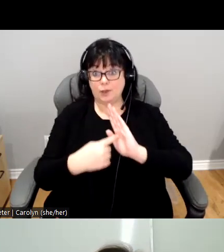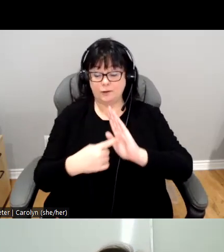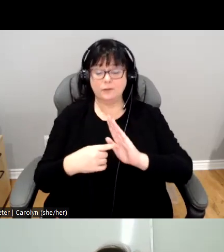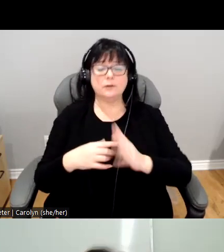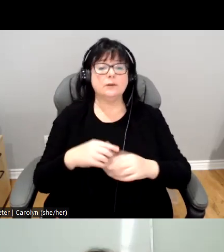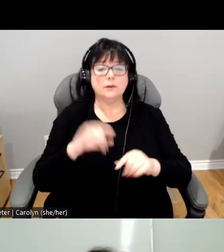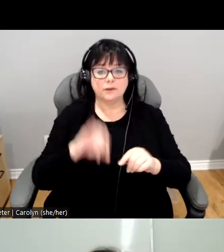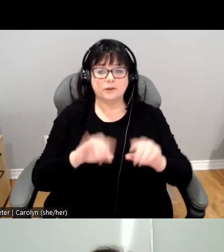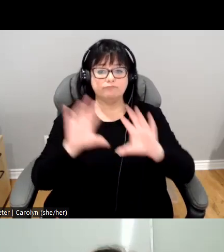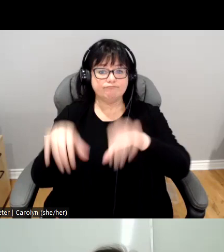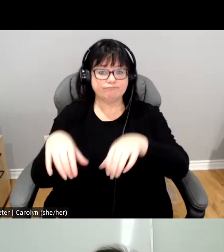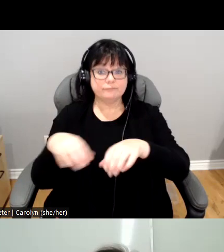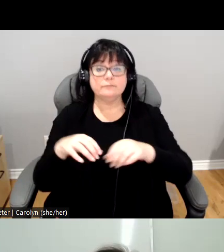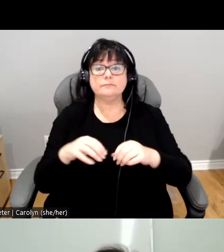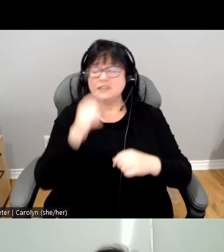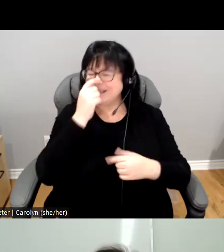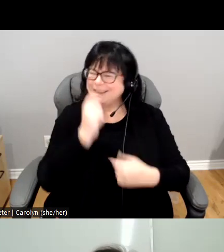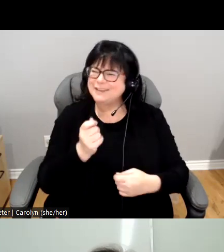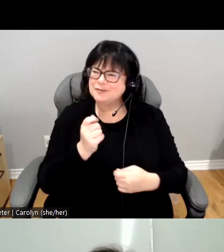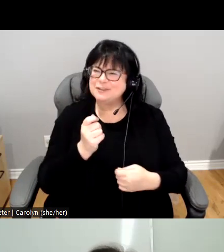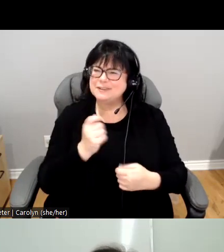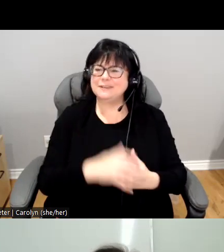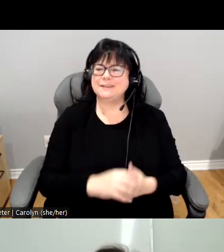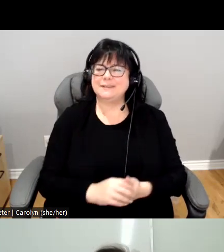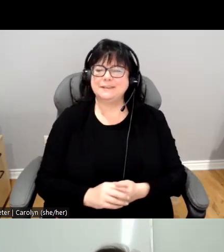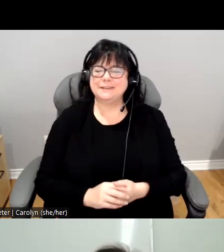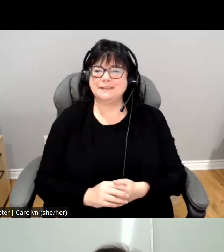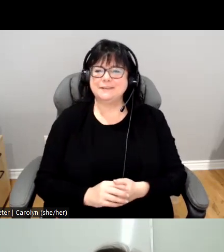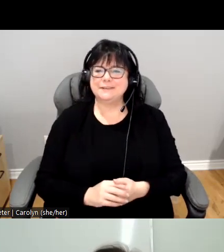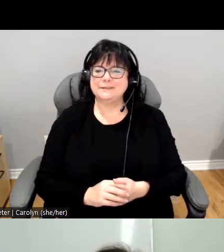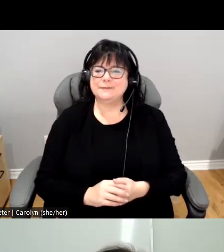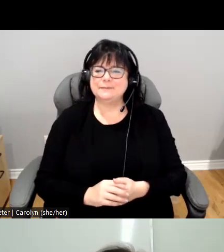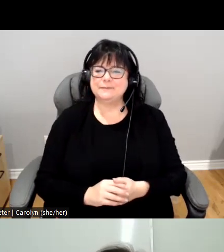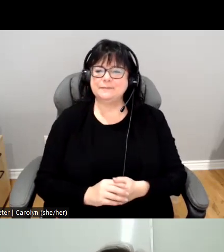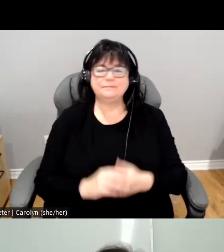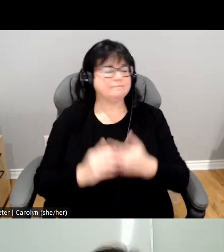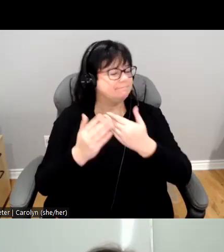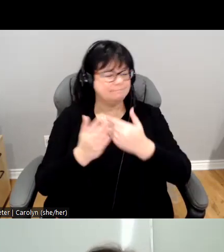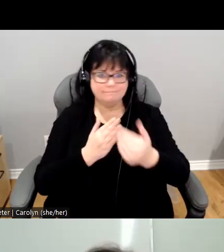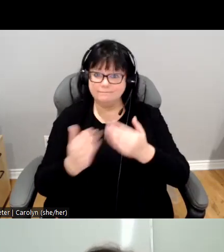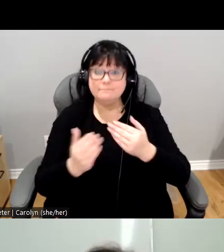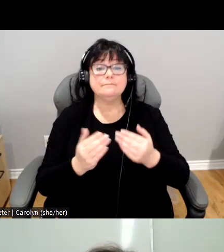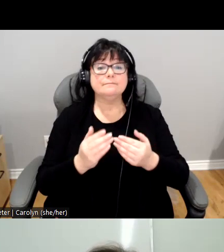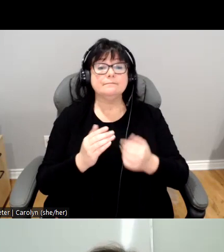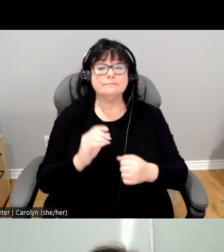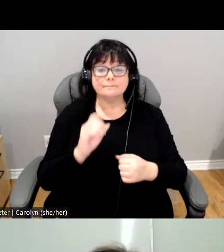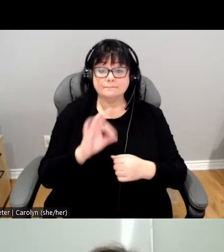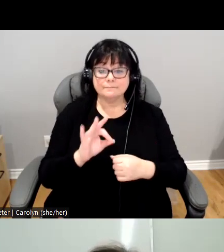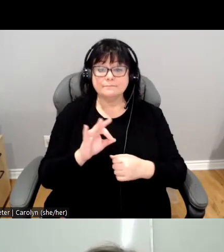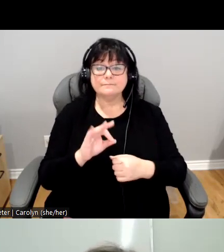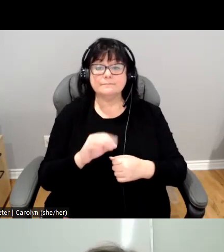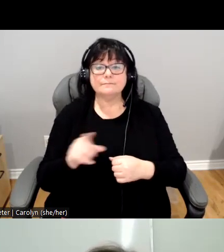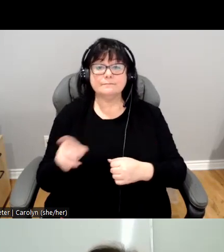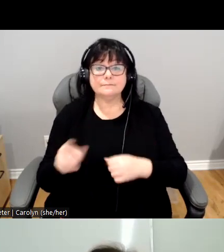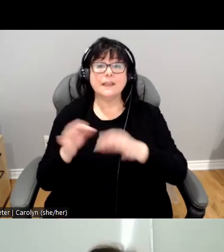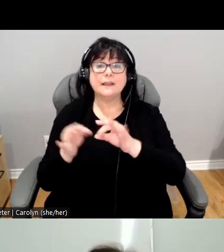interesting because despite the fact that no matter what, as soon as a spot opened, people would transition into